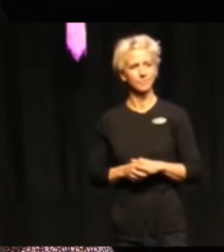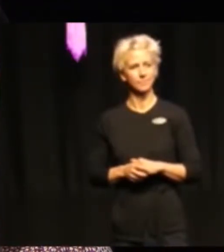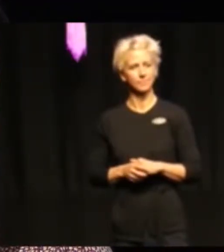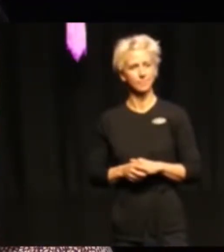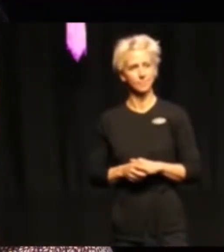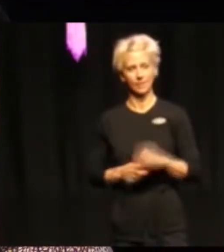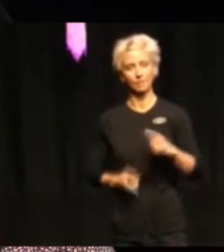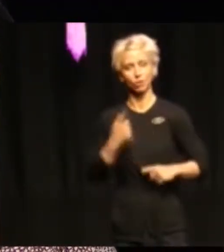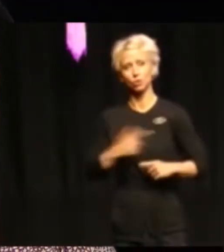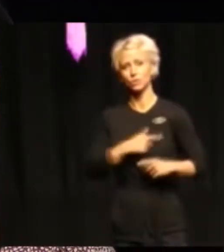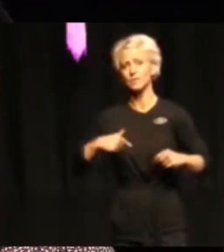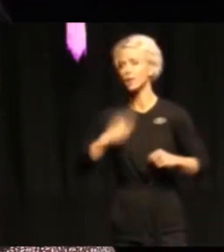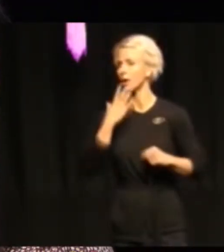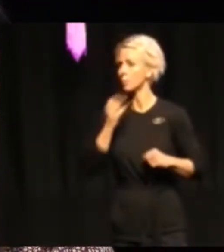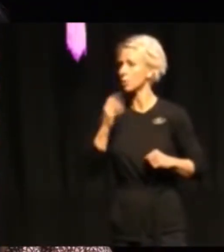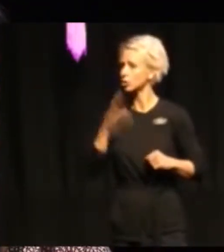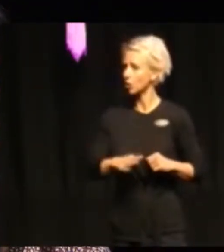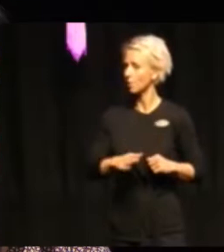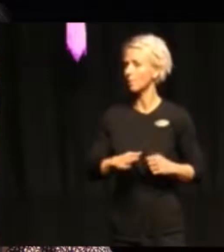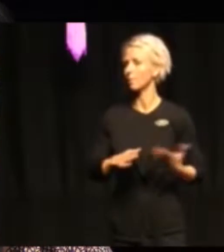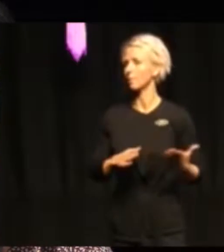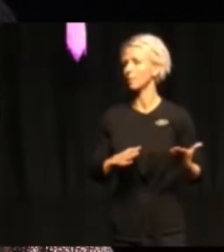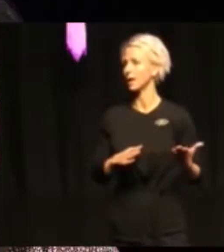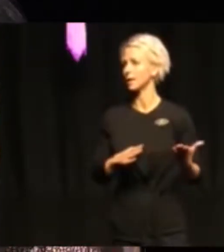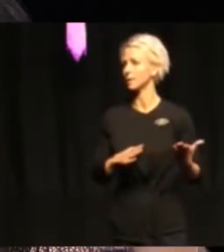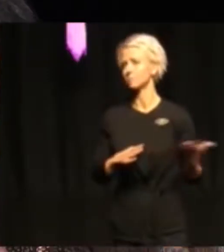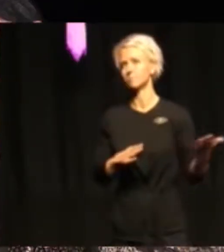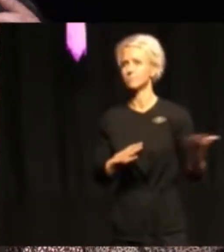to first talk about a little bit about the